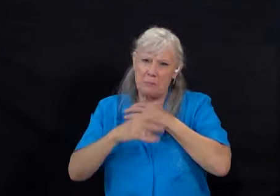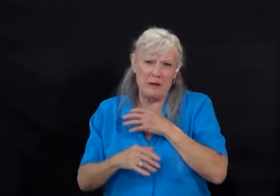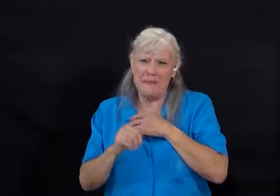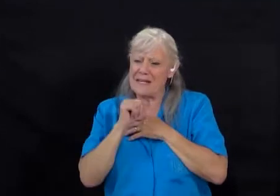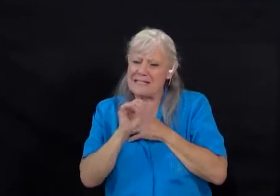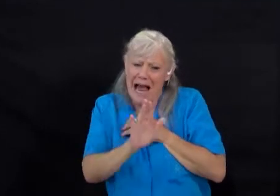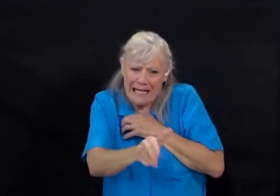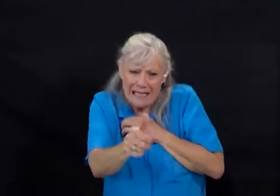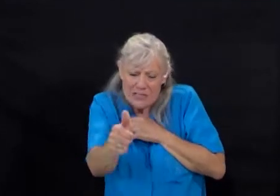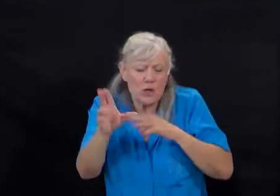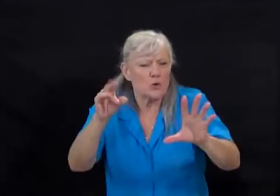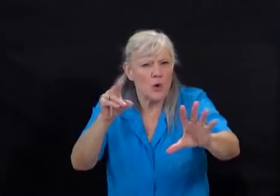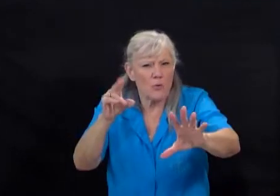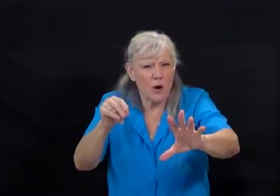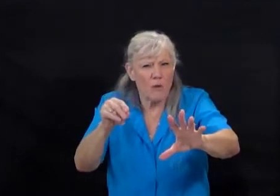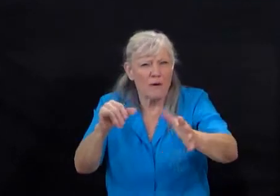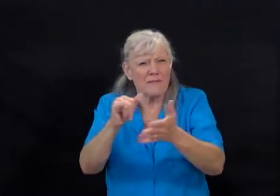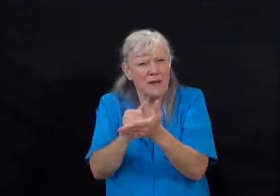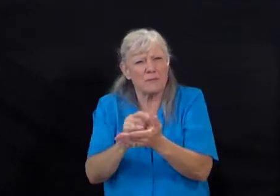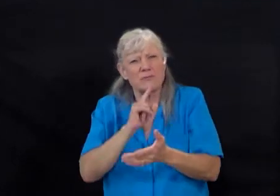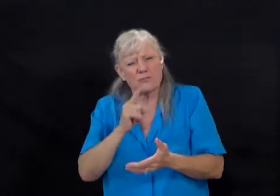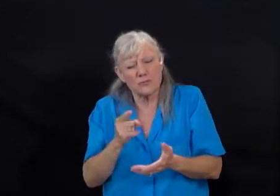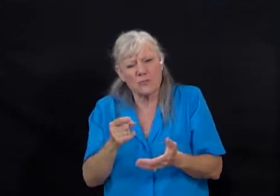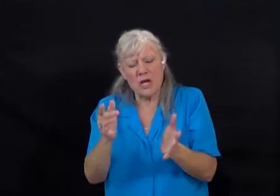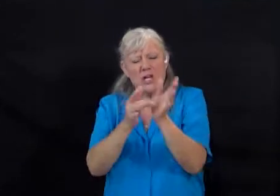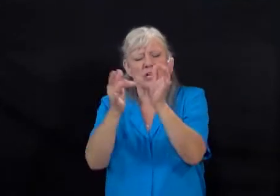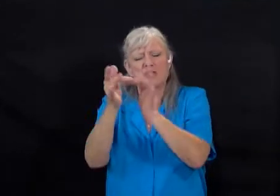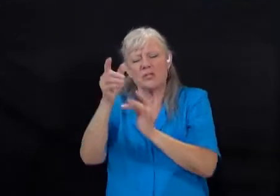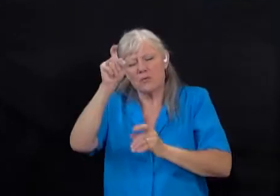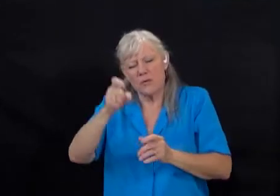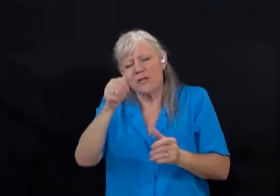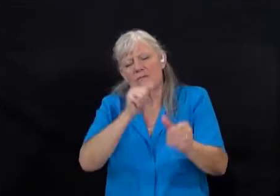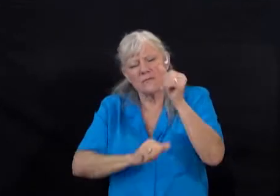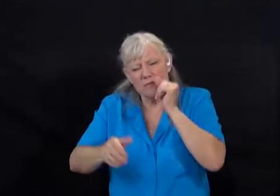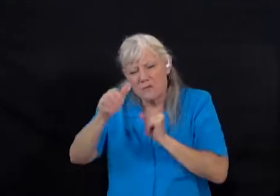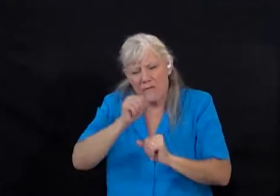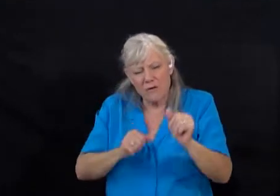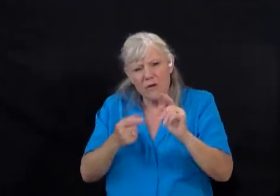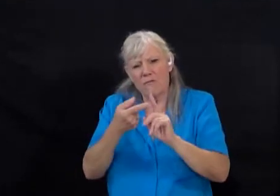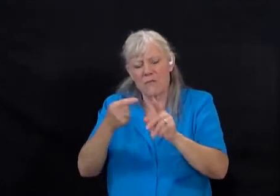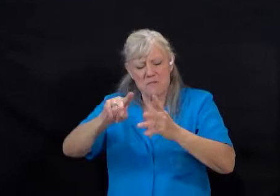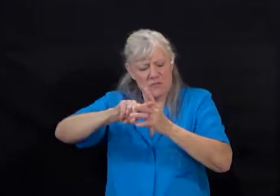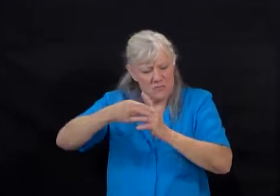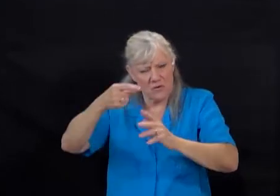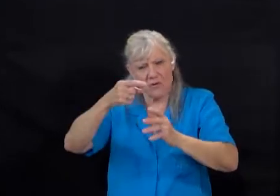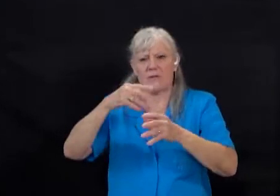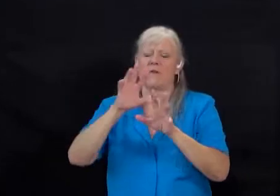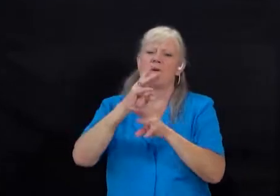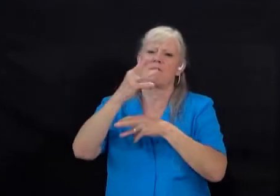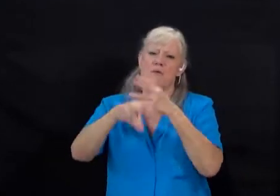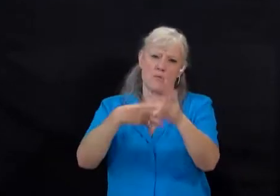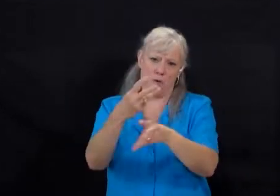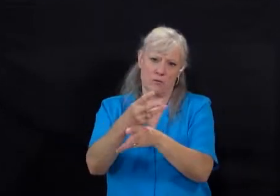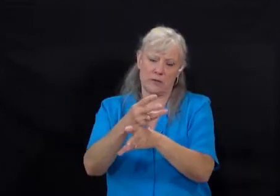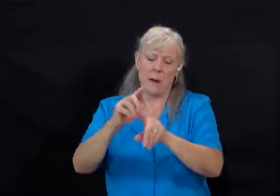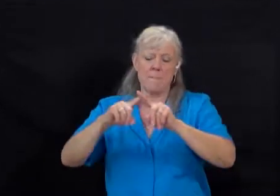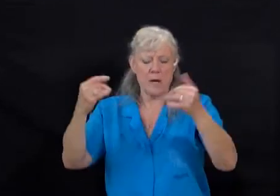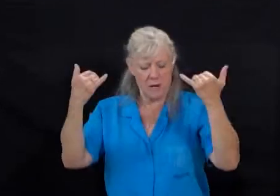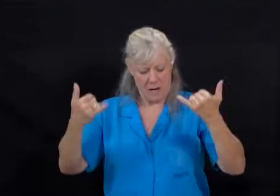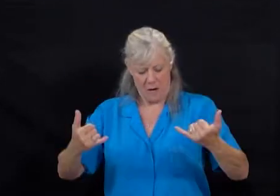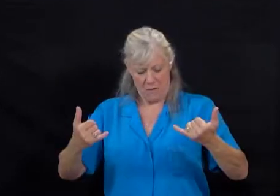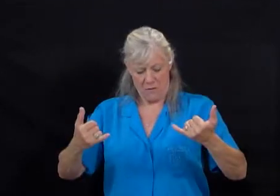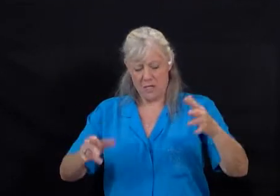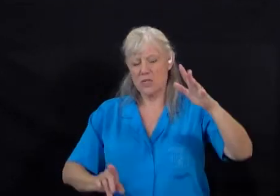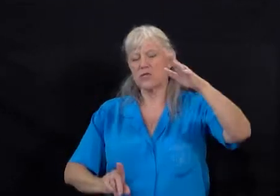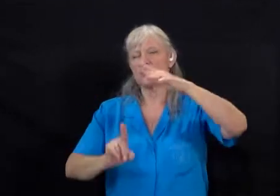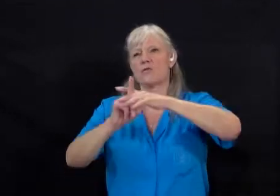he would have had to suffer repeatedly from the foundation of the world. For now, once for all, he has appeared at the